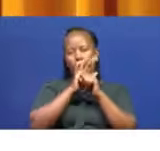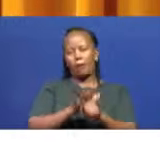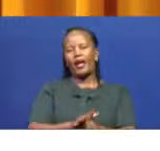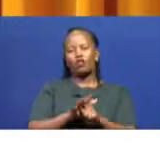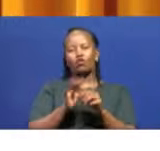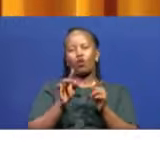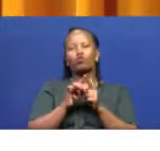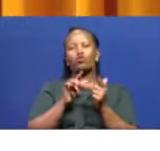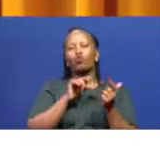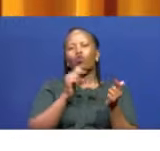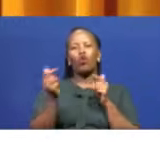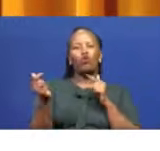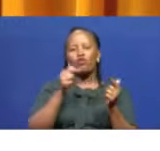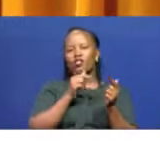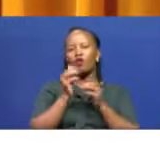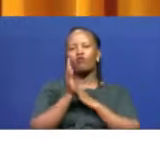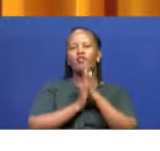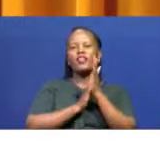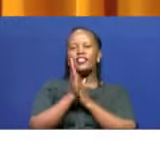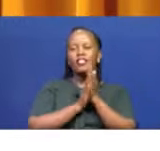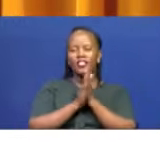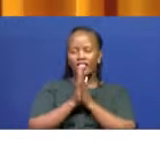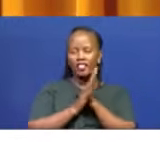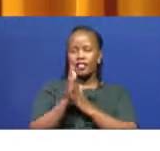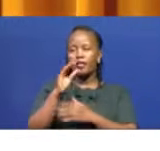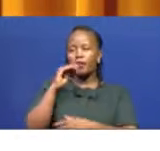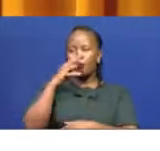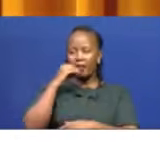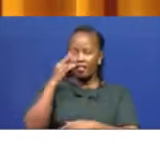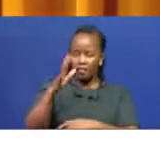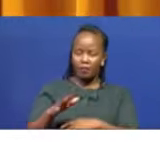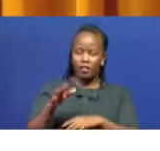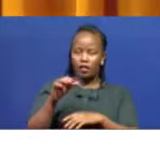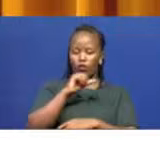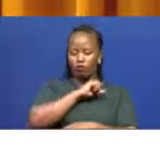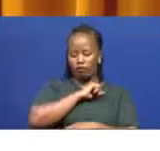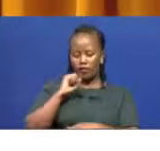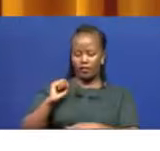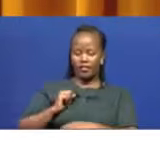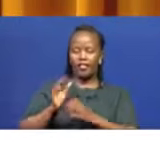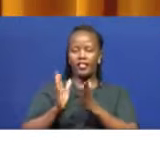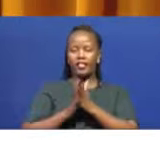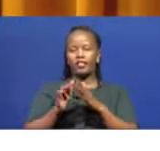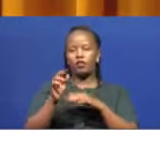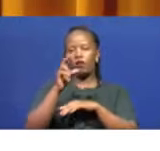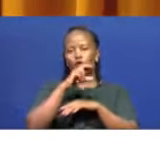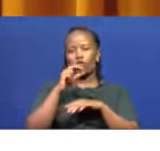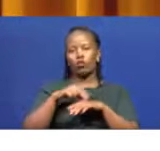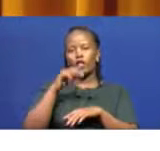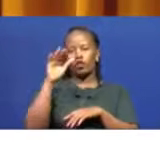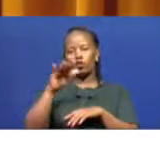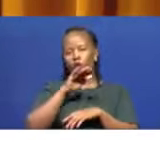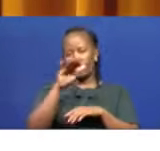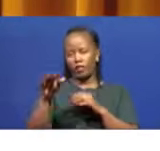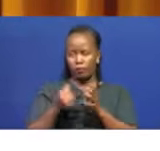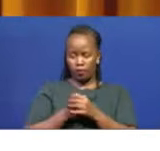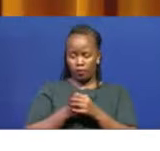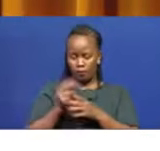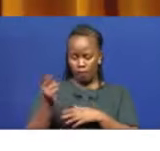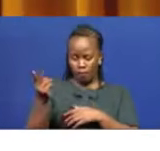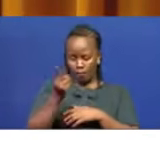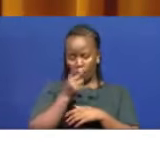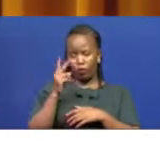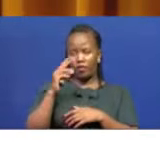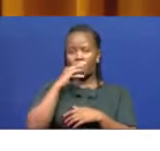interest on the part of the Speaker and the National Assembly. He contended that both office